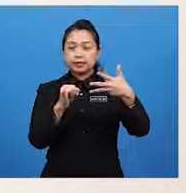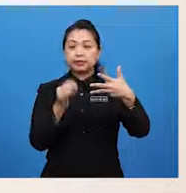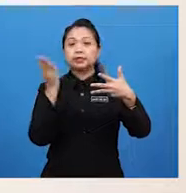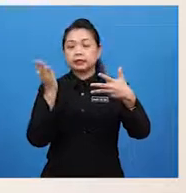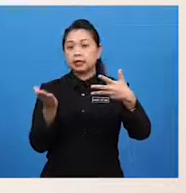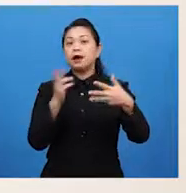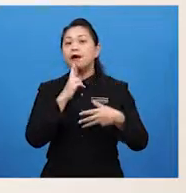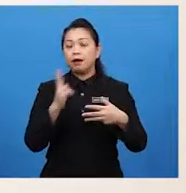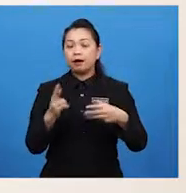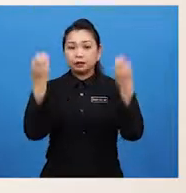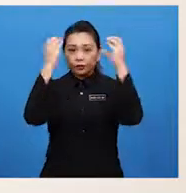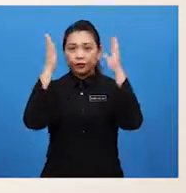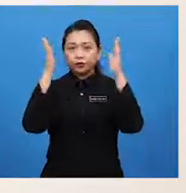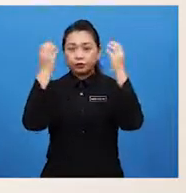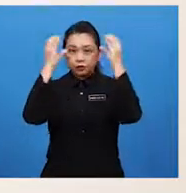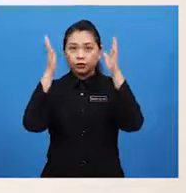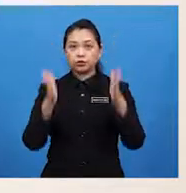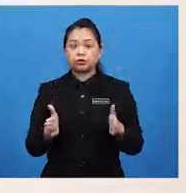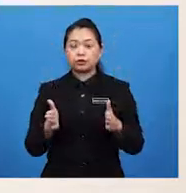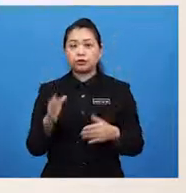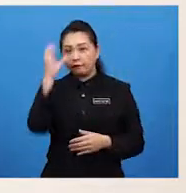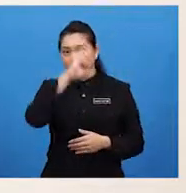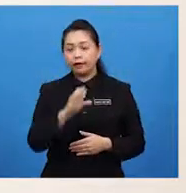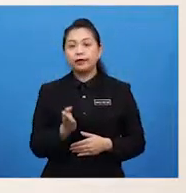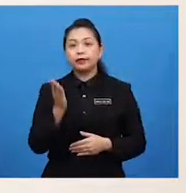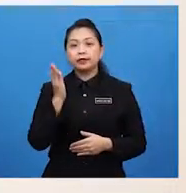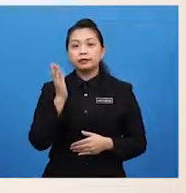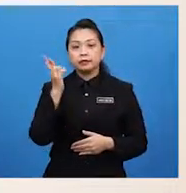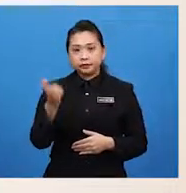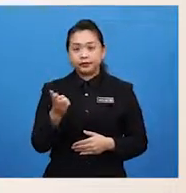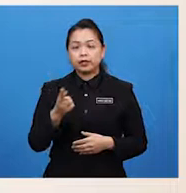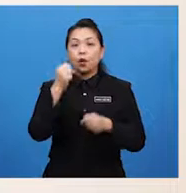are teachers who find that their work is very demanding."